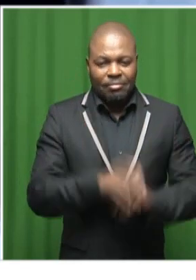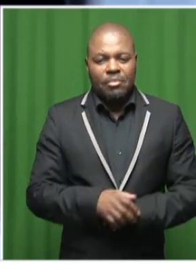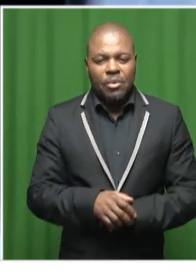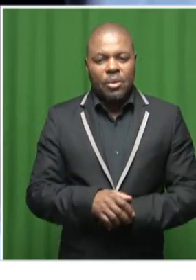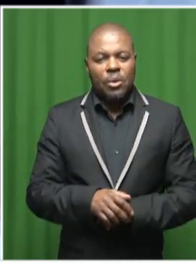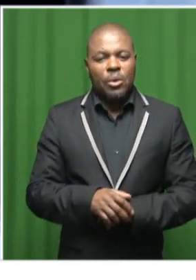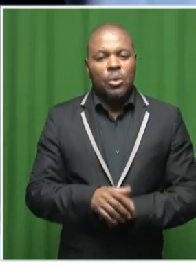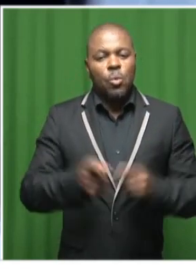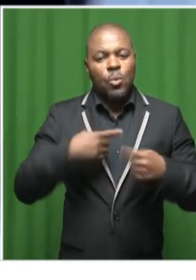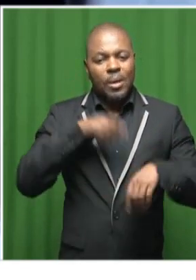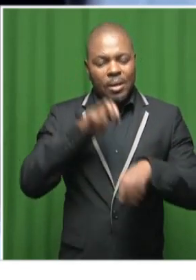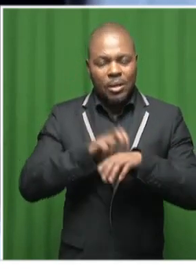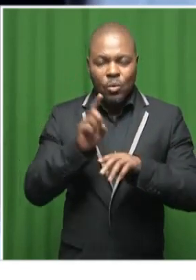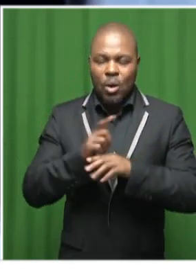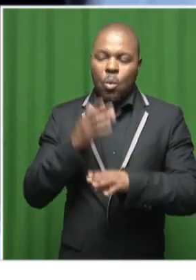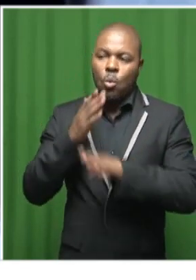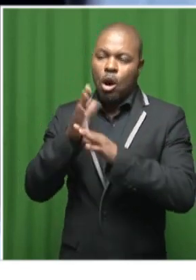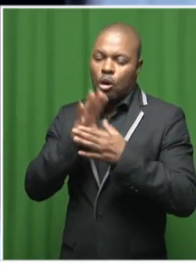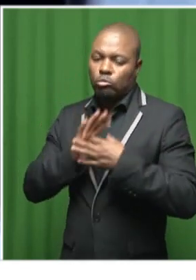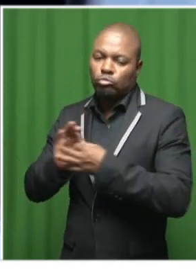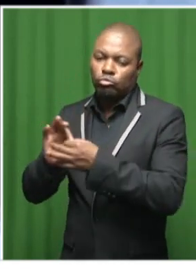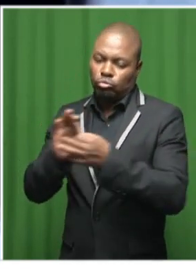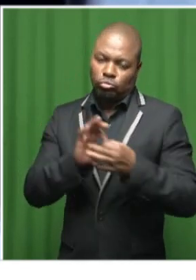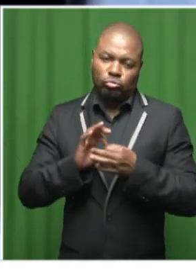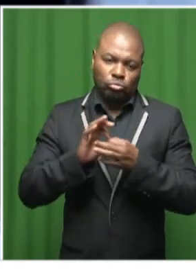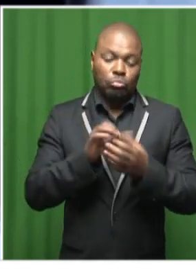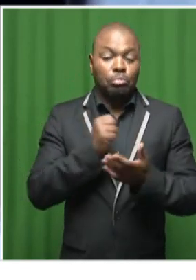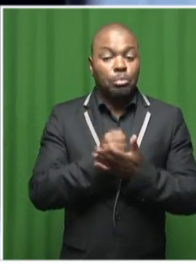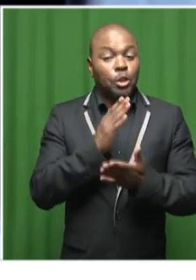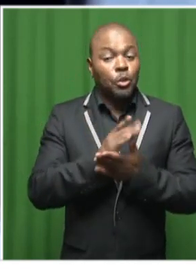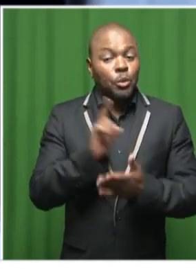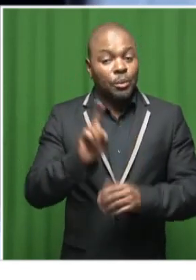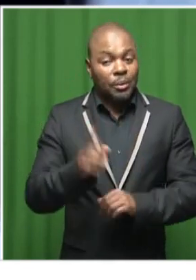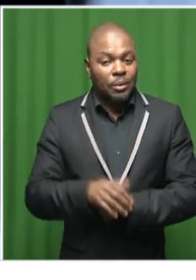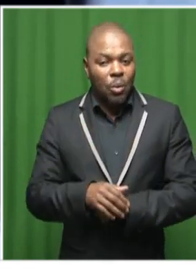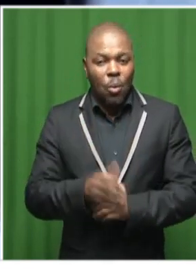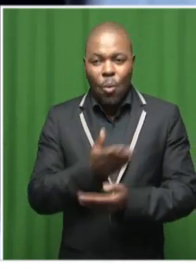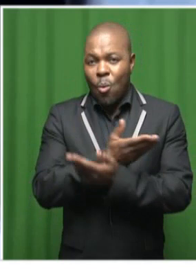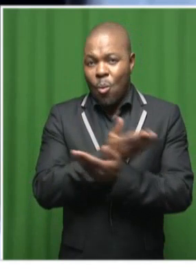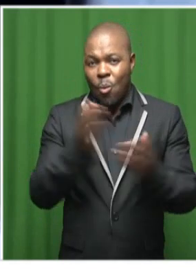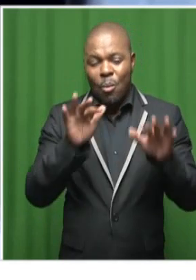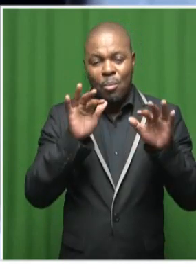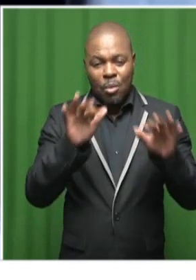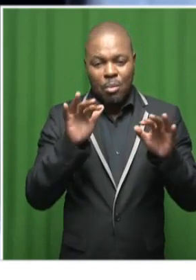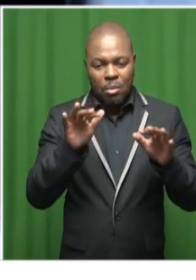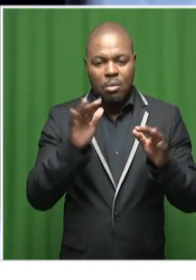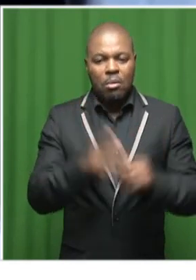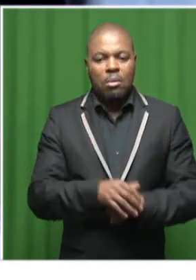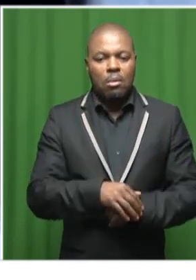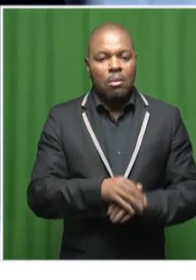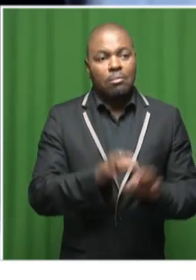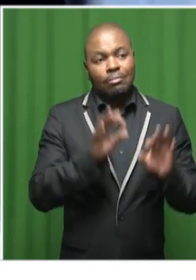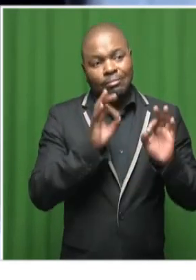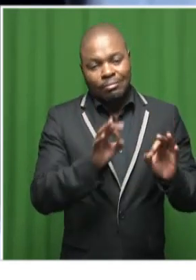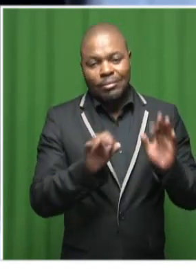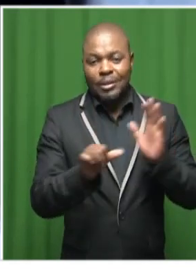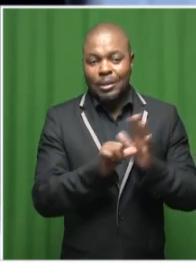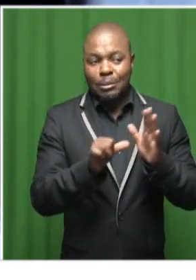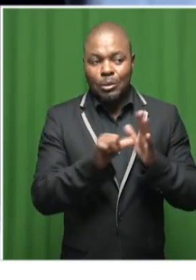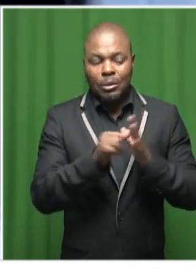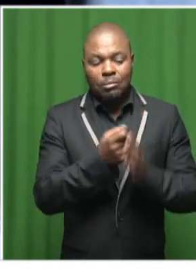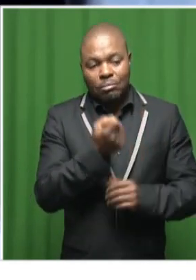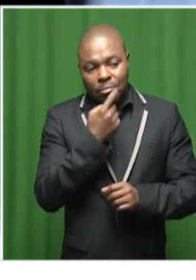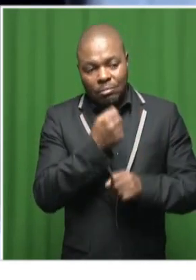need to work together to ensure that all people have access to essential medicines they